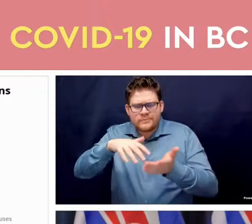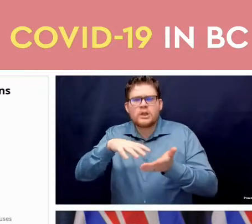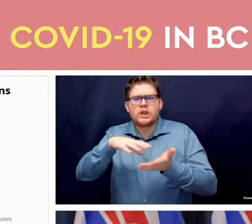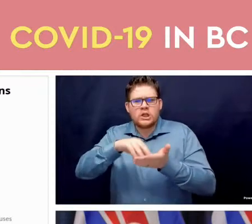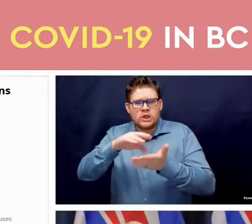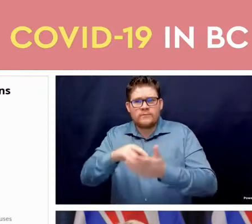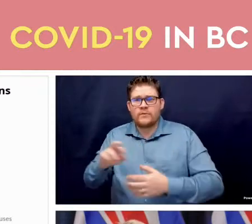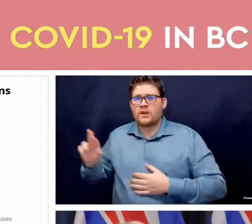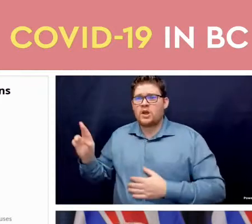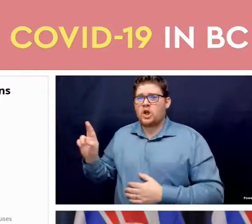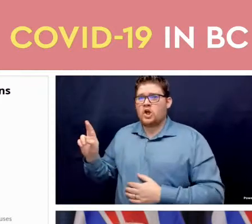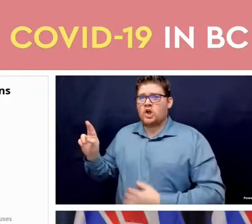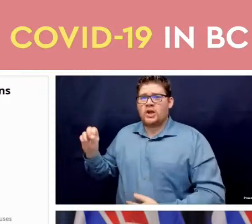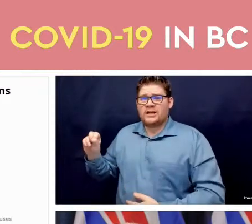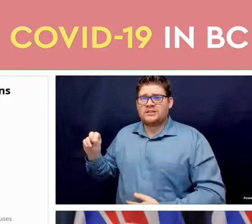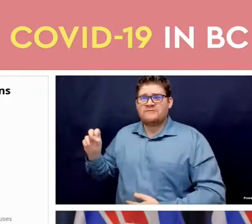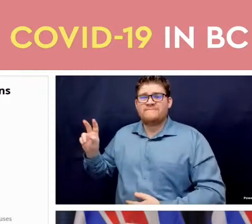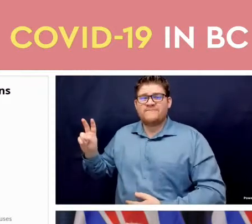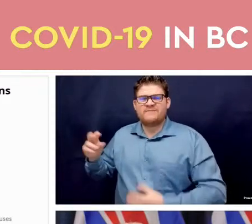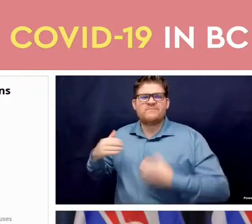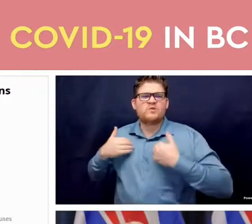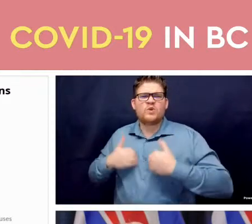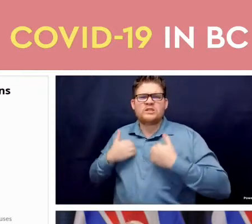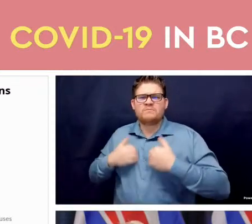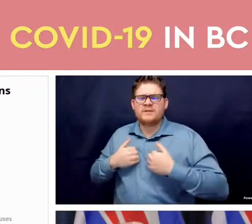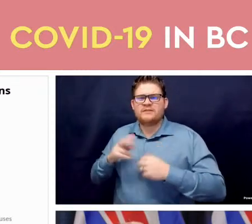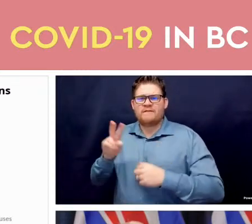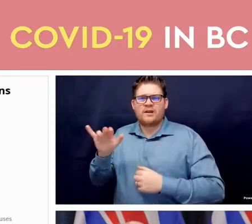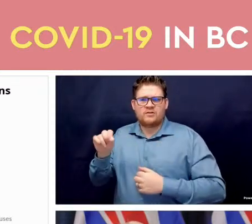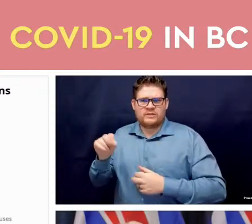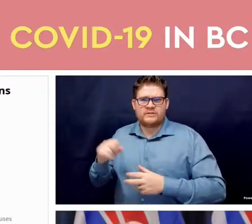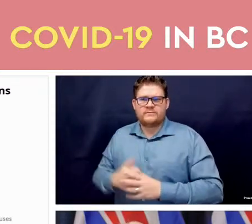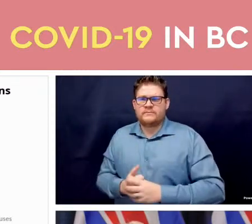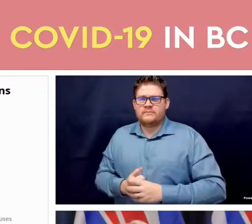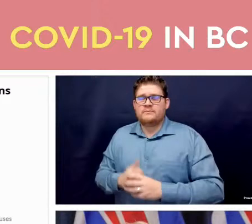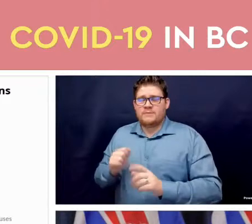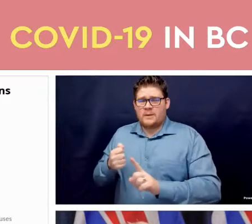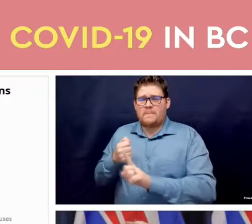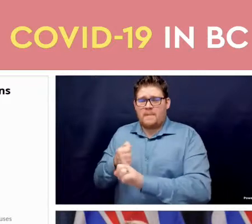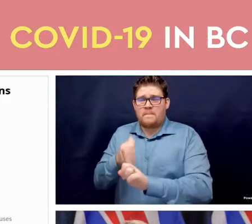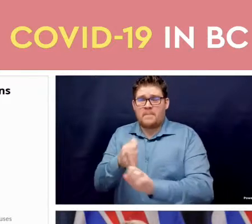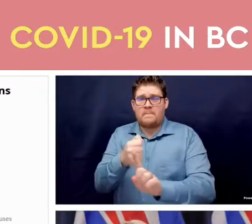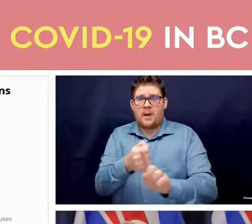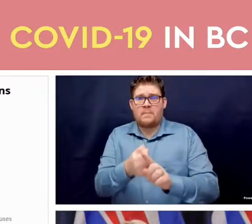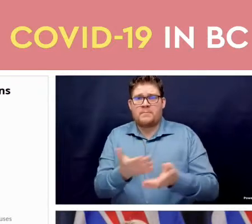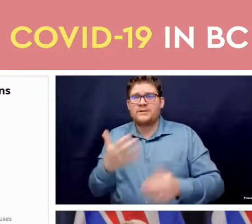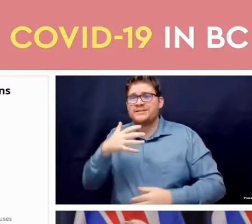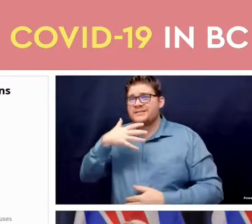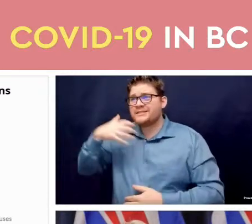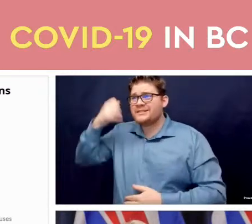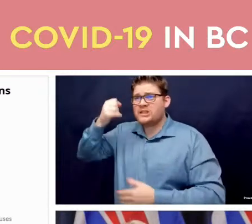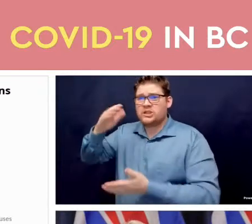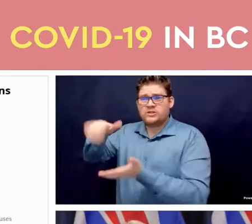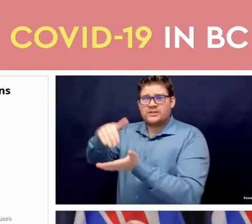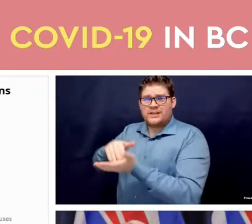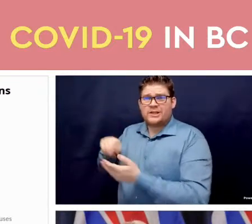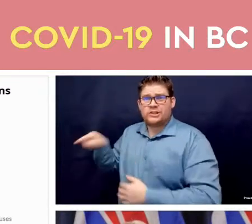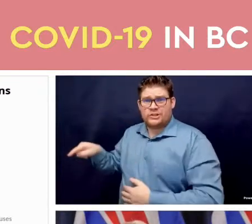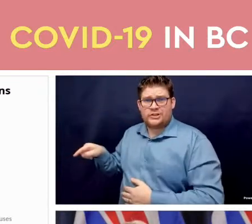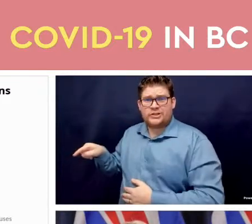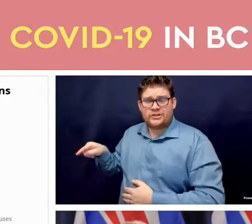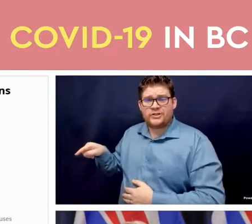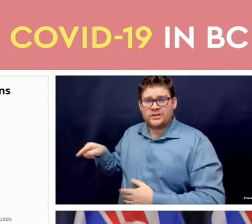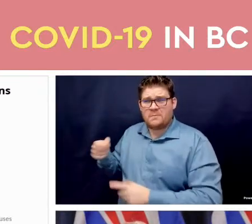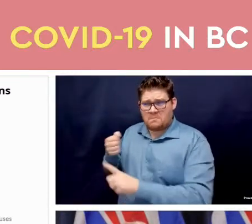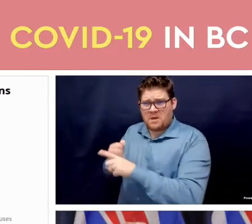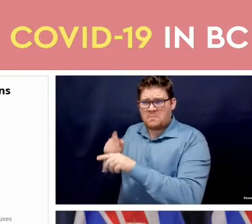homes. And the most severe outbreak we've seen in the past month in a long-term care home has been caused by RSV. So those measures